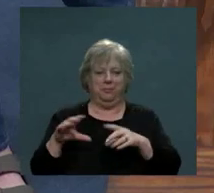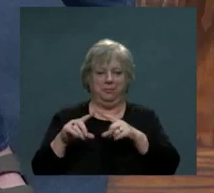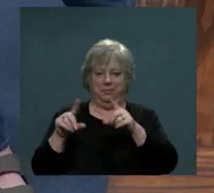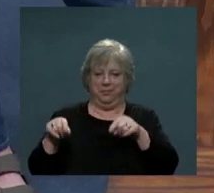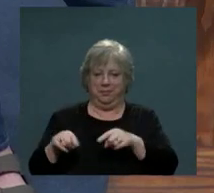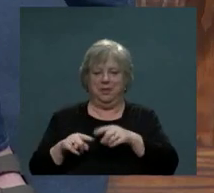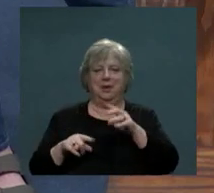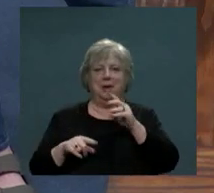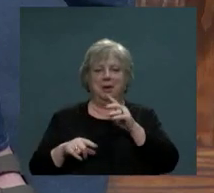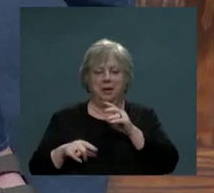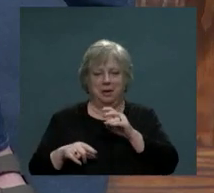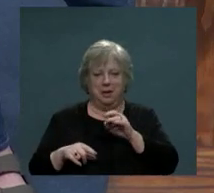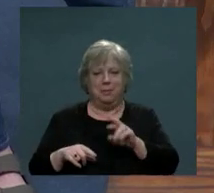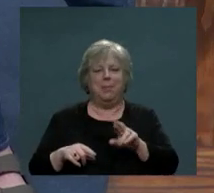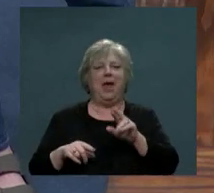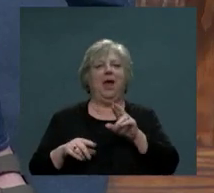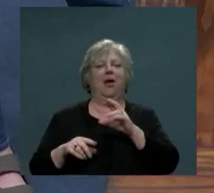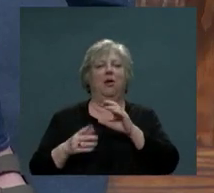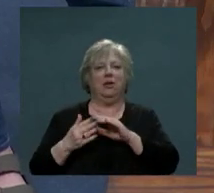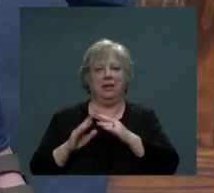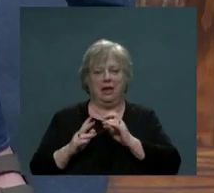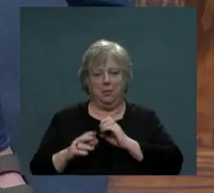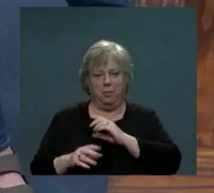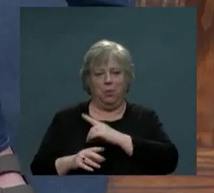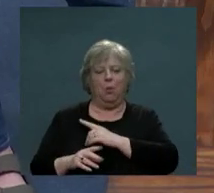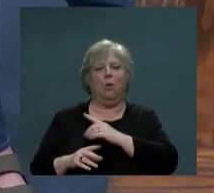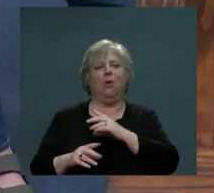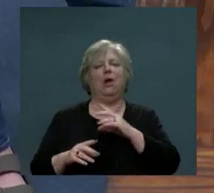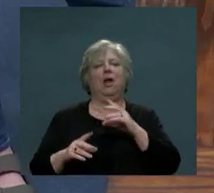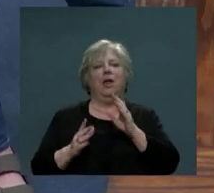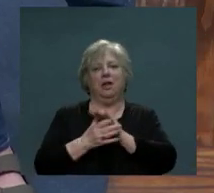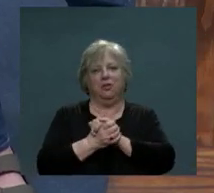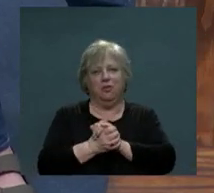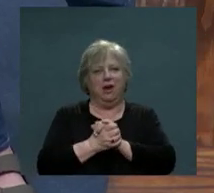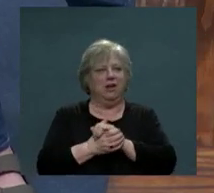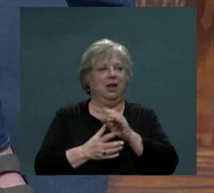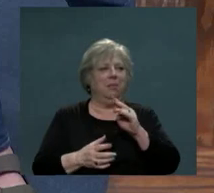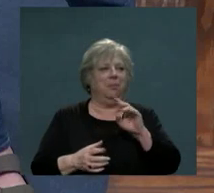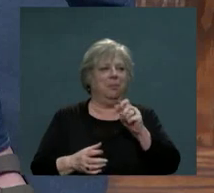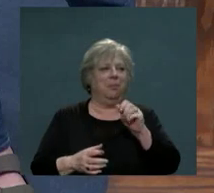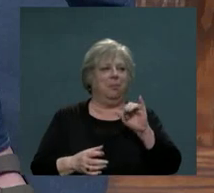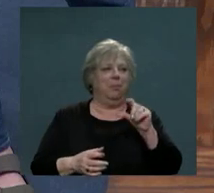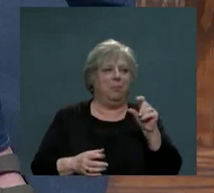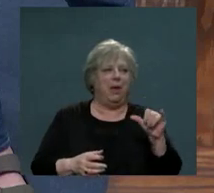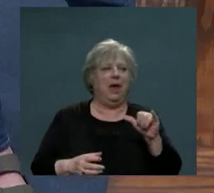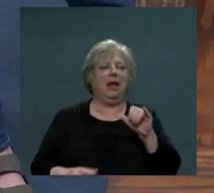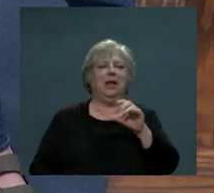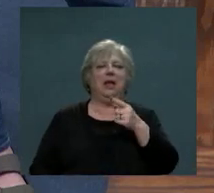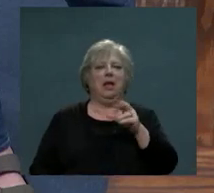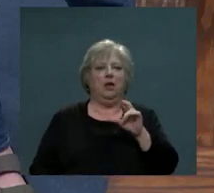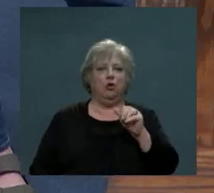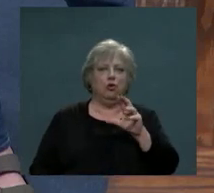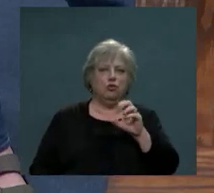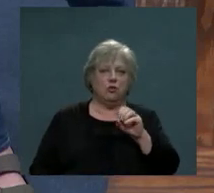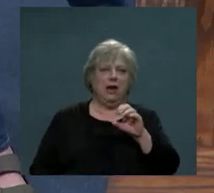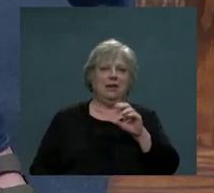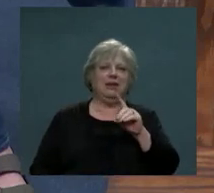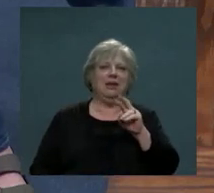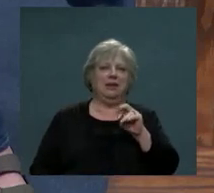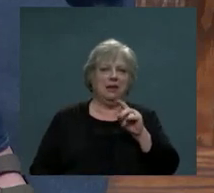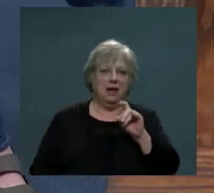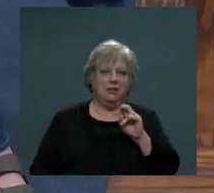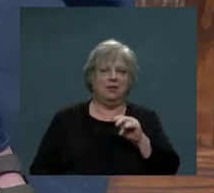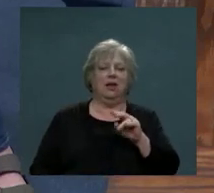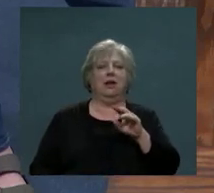Mayor Mark Stuttle of the City Board of Directors and City Manager Bruce T. Moore congratulates Bailey Grace Dunston, the Baptist